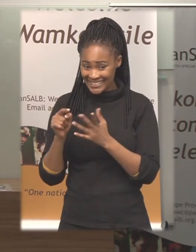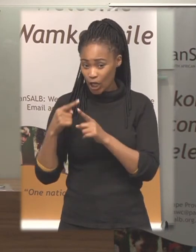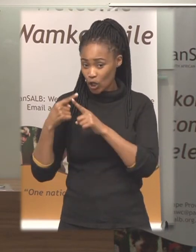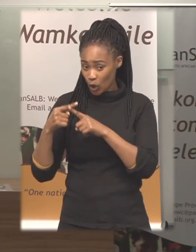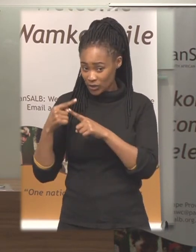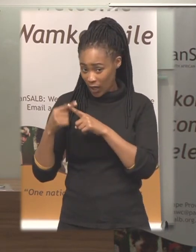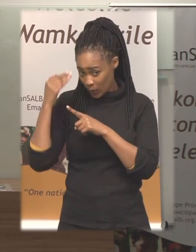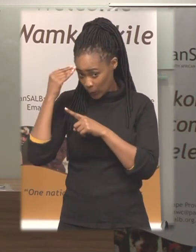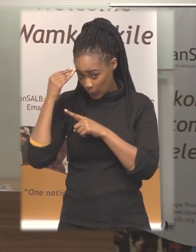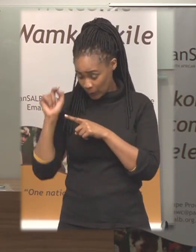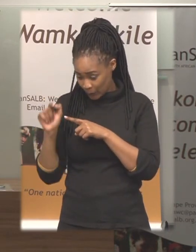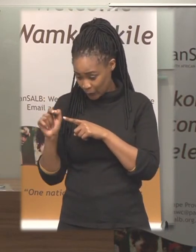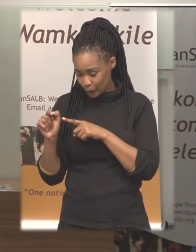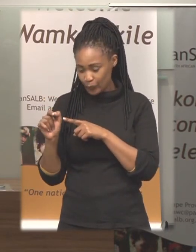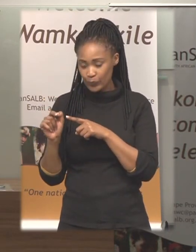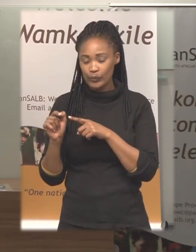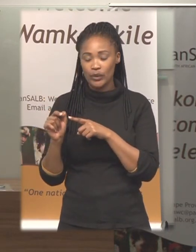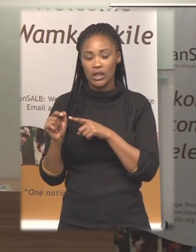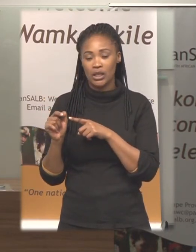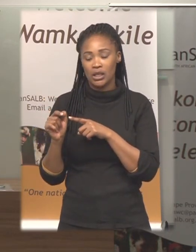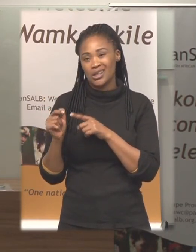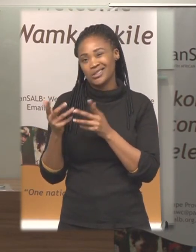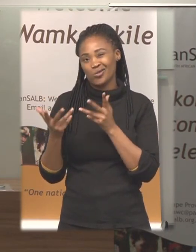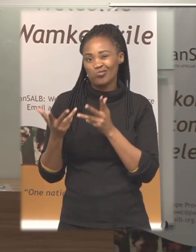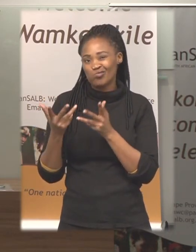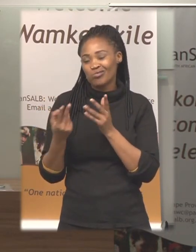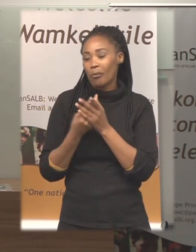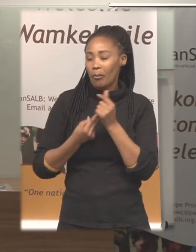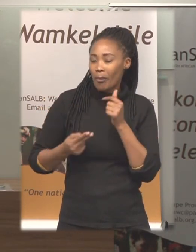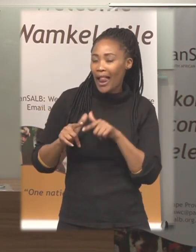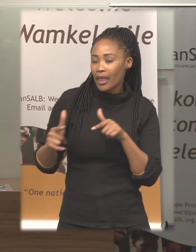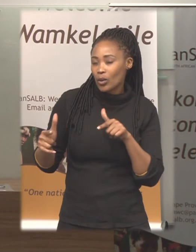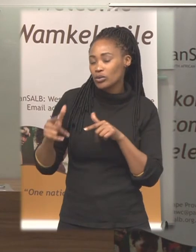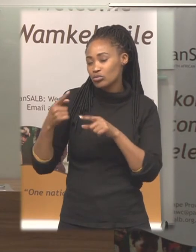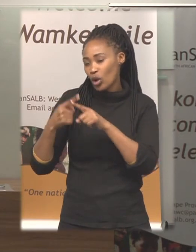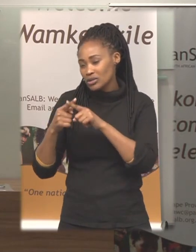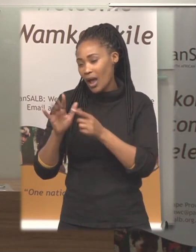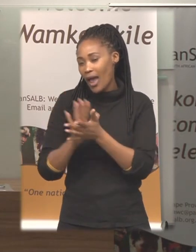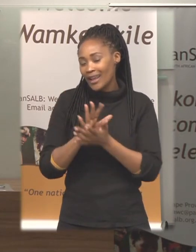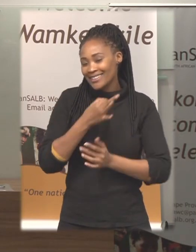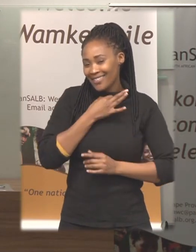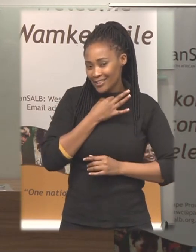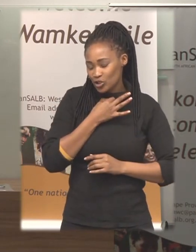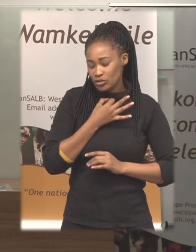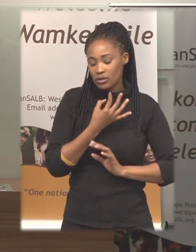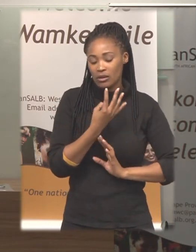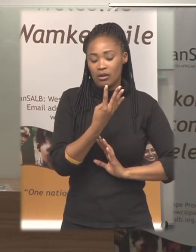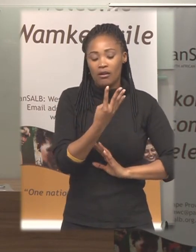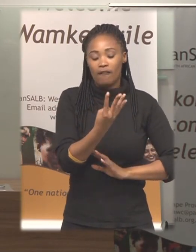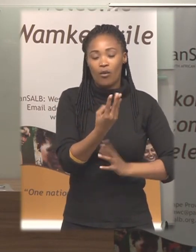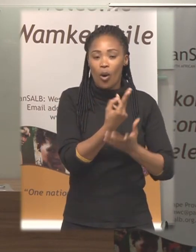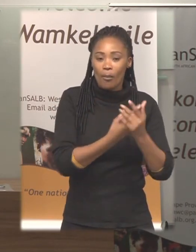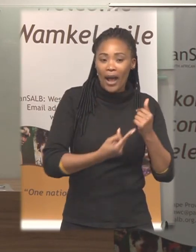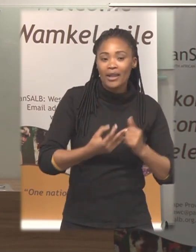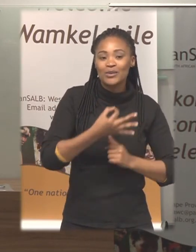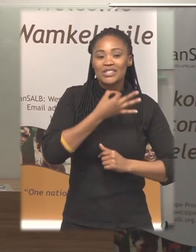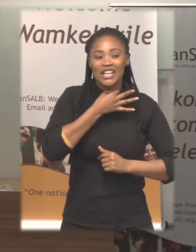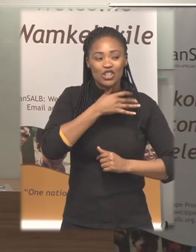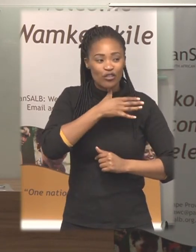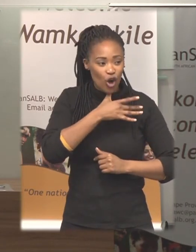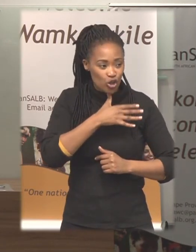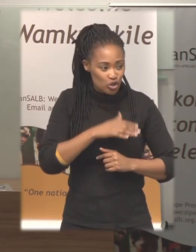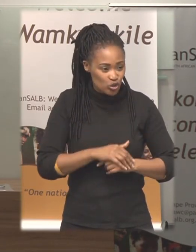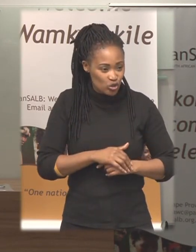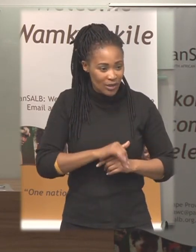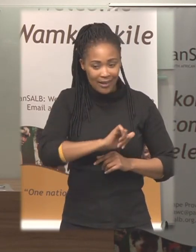linguistic repertoire. So I would say bilingual isiXhosa and English. About 4 bilingual English and Afrikaans. And